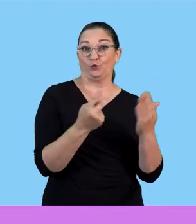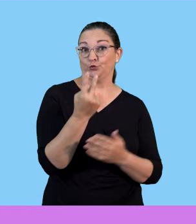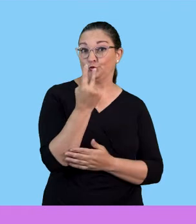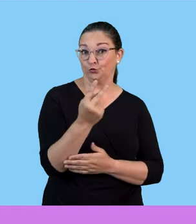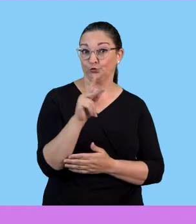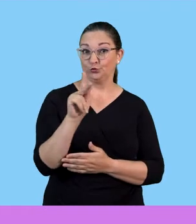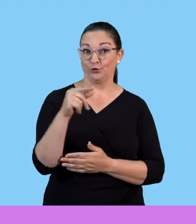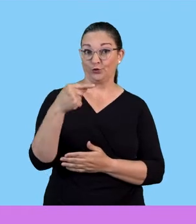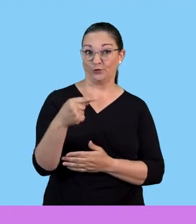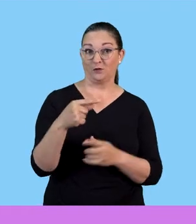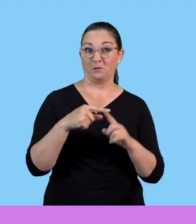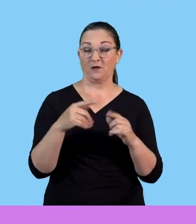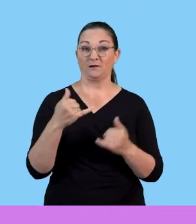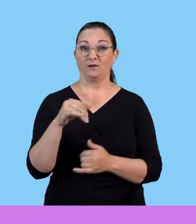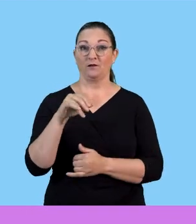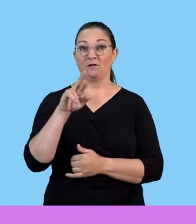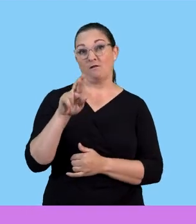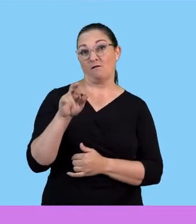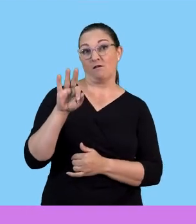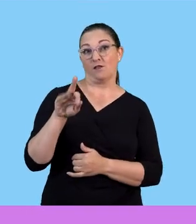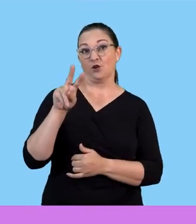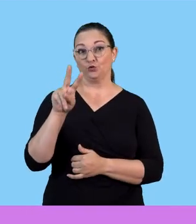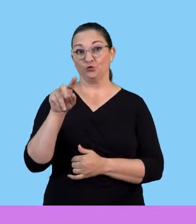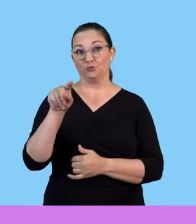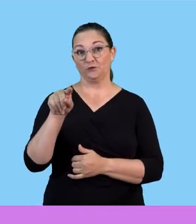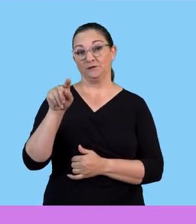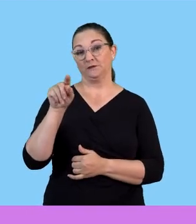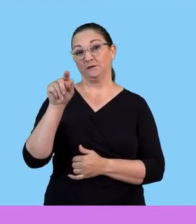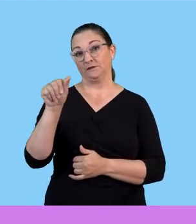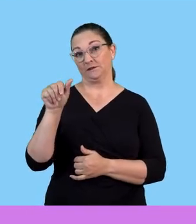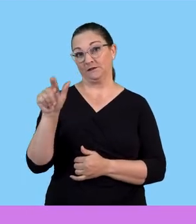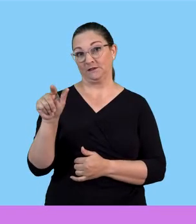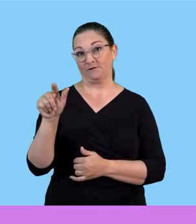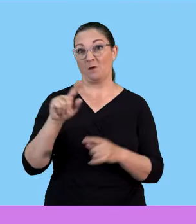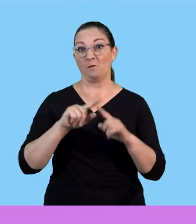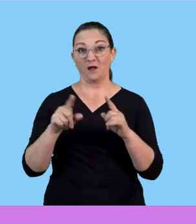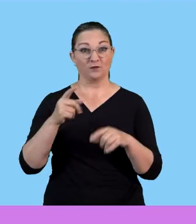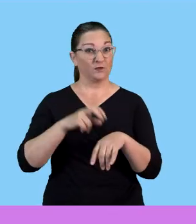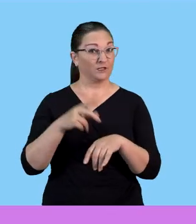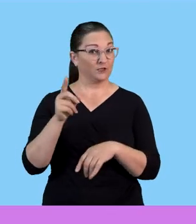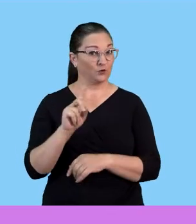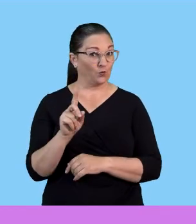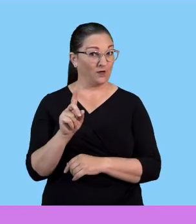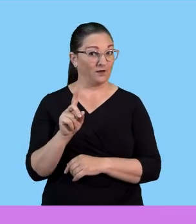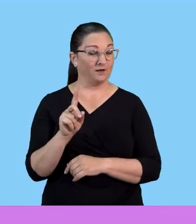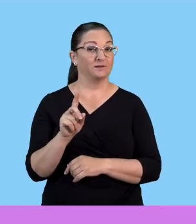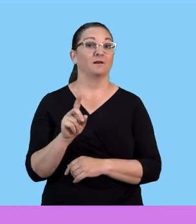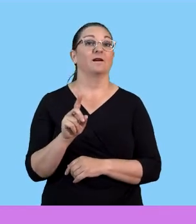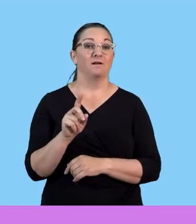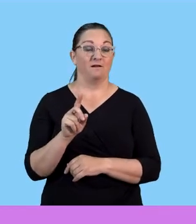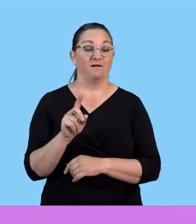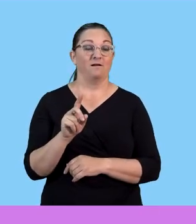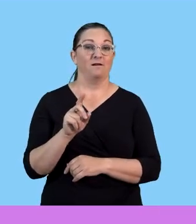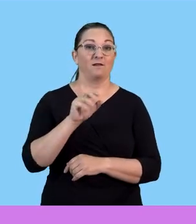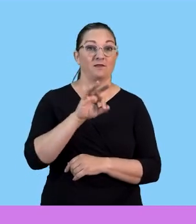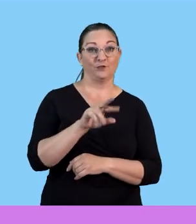2 kilograms for 32 Rand 67. So therefore we're going to say